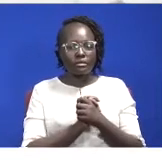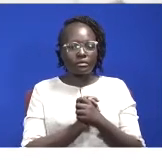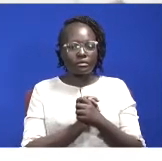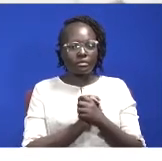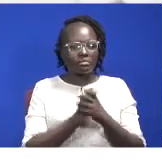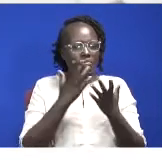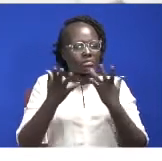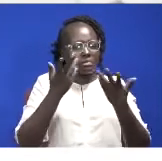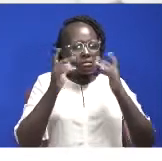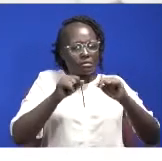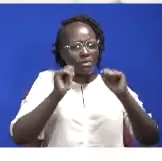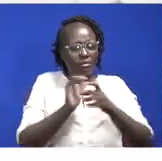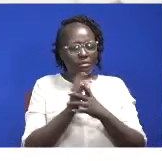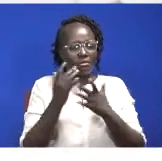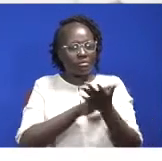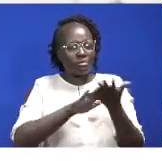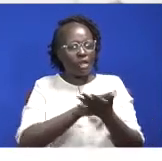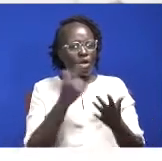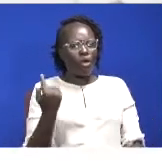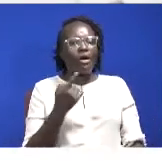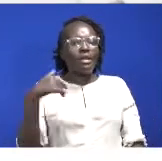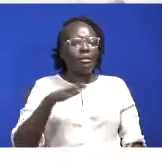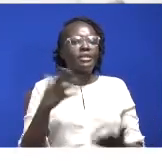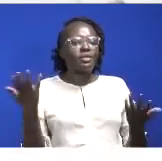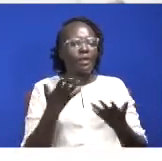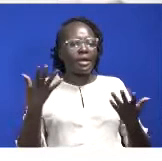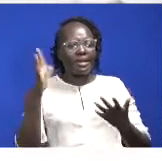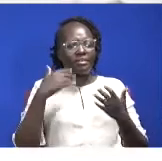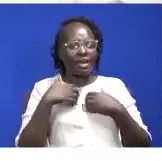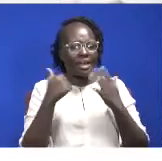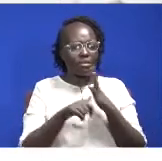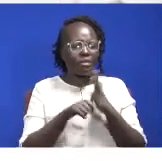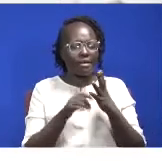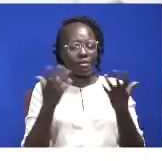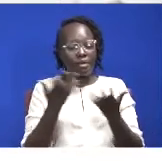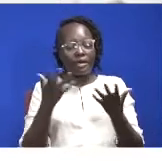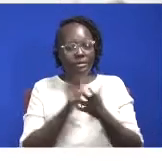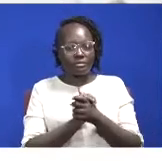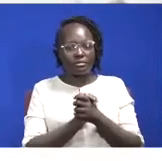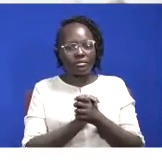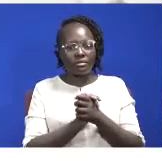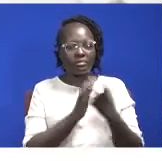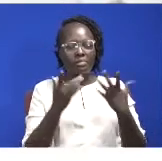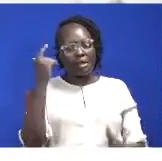he actually, basically the only place which he never had any trouble with is his